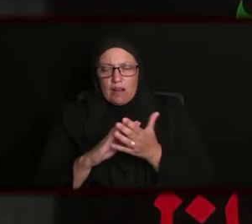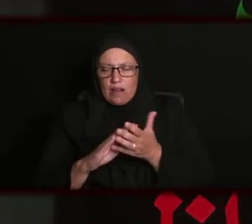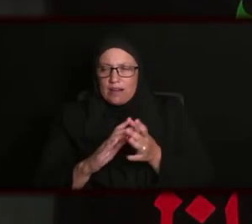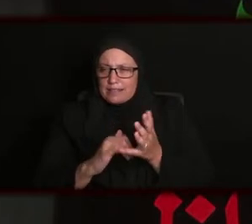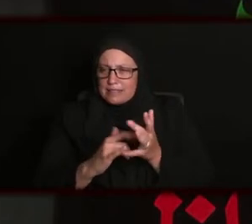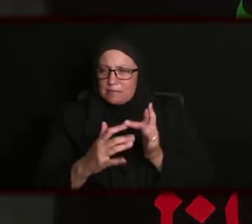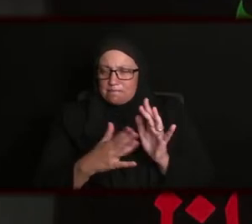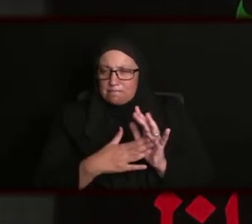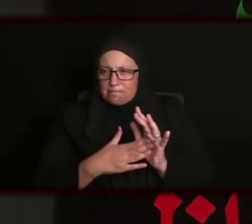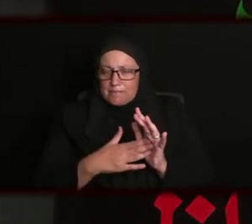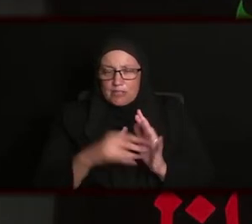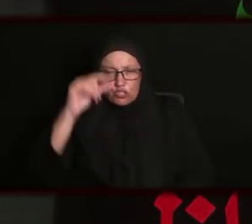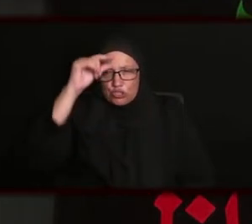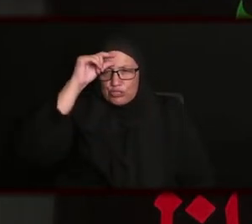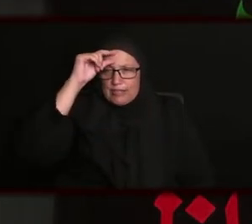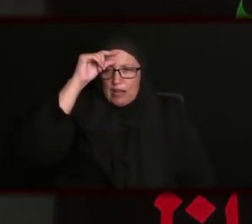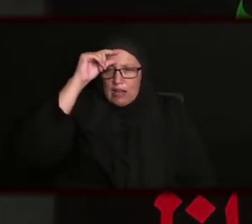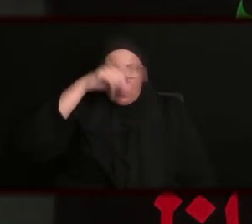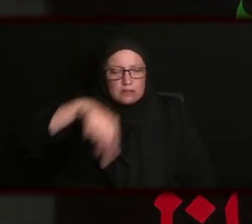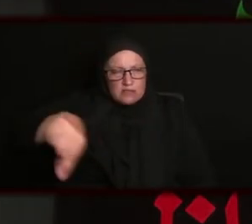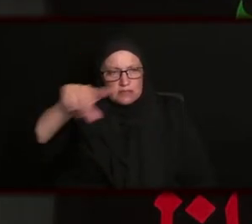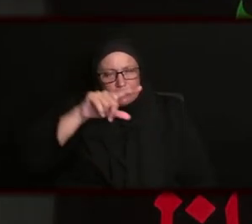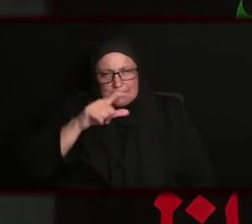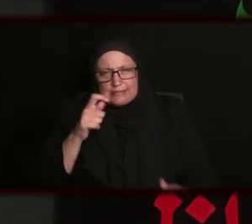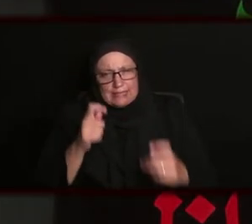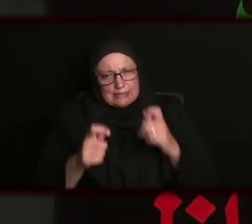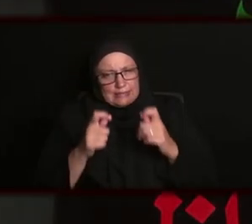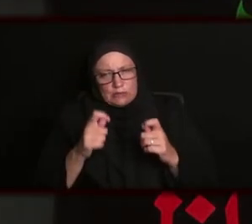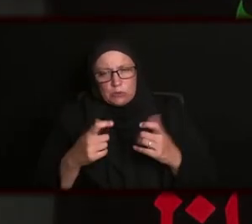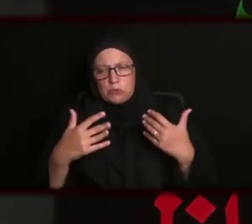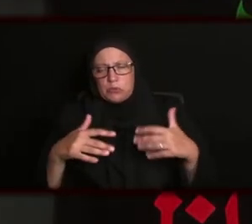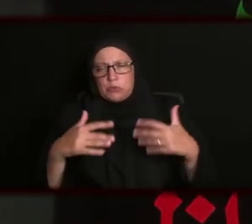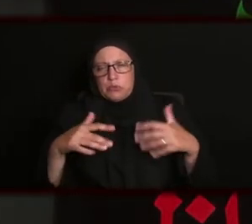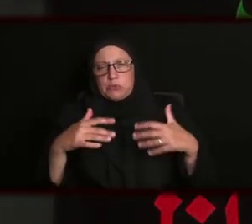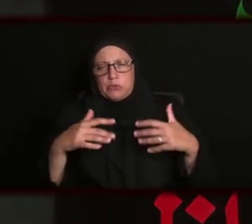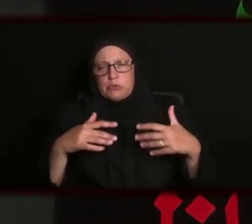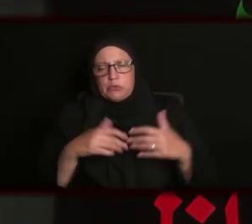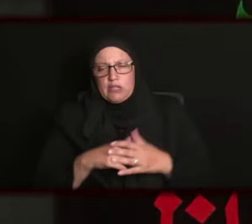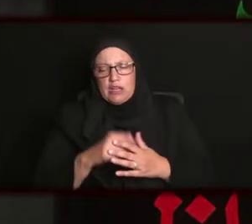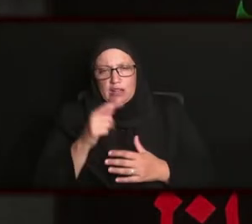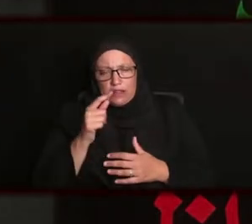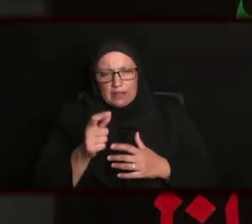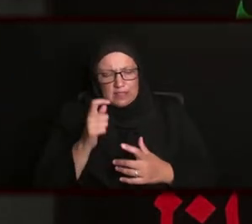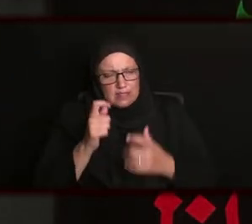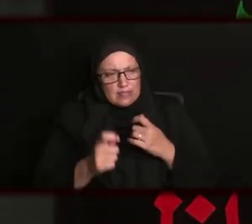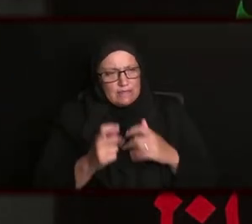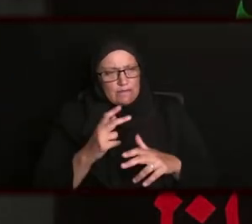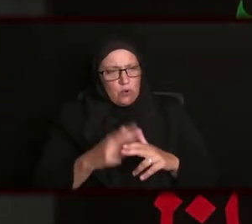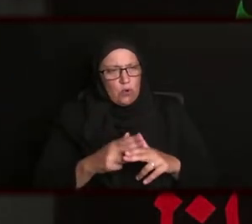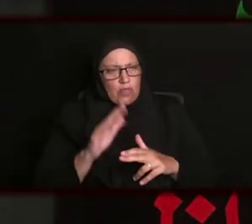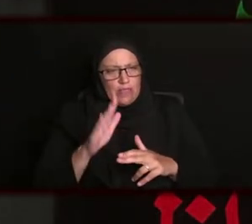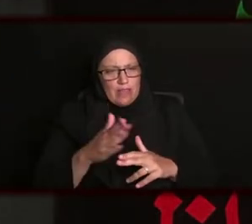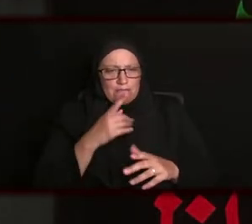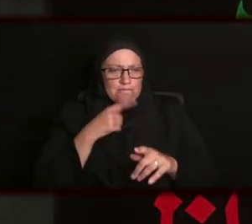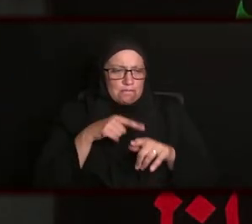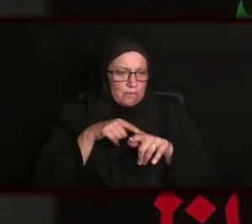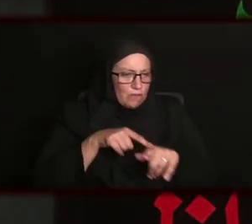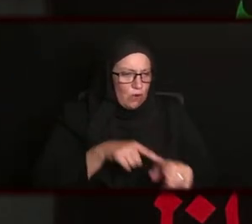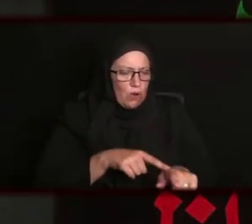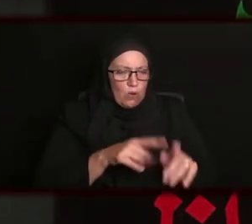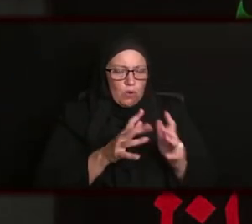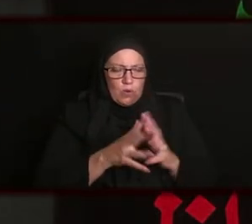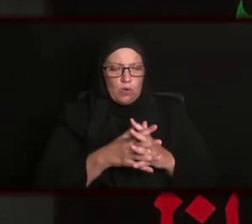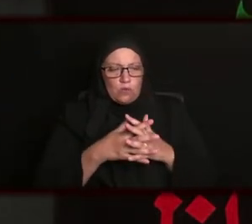were tested with their adherence to the Qur'an and their adherence to Ahlul Bayt.